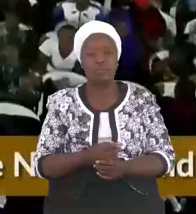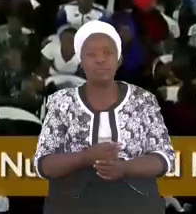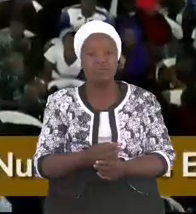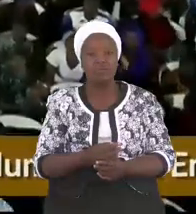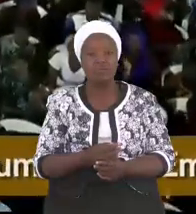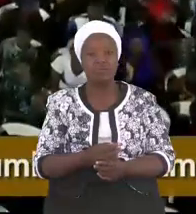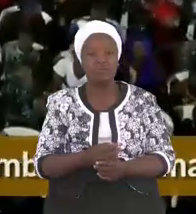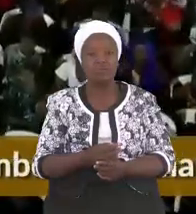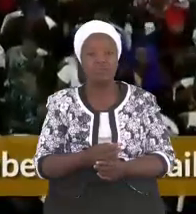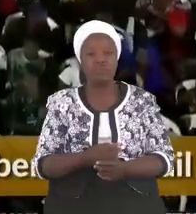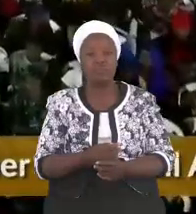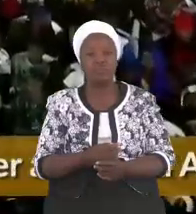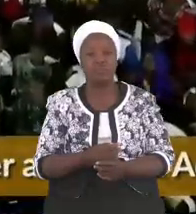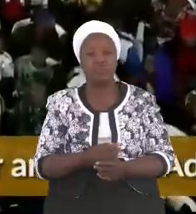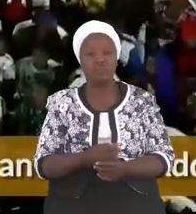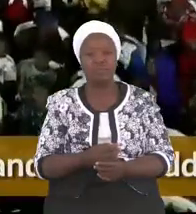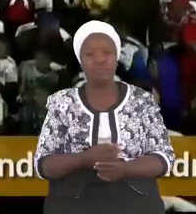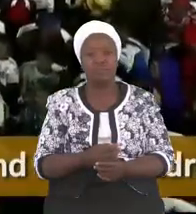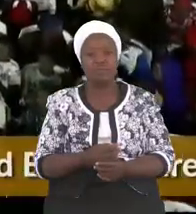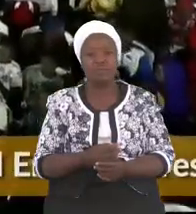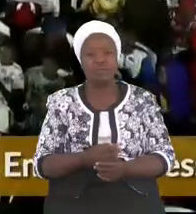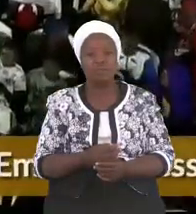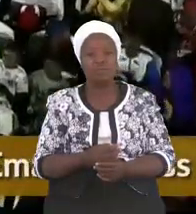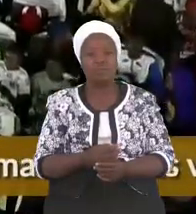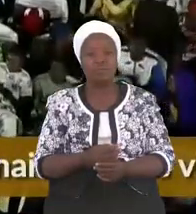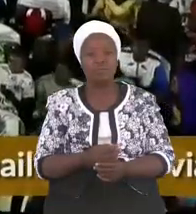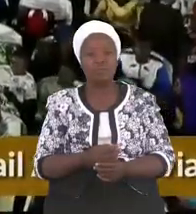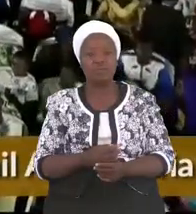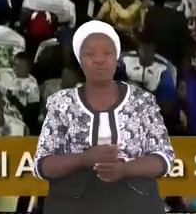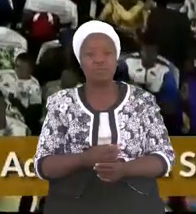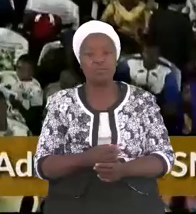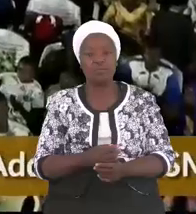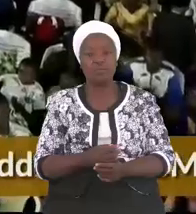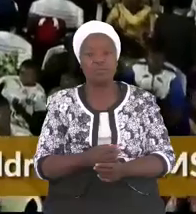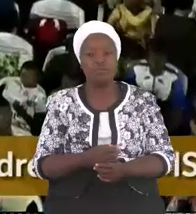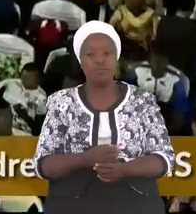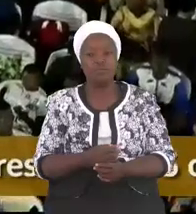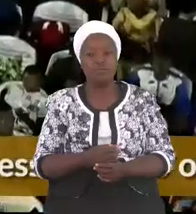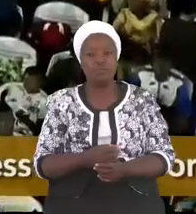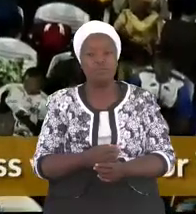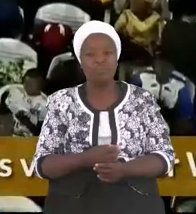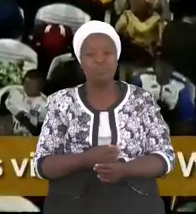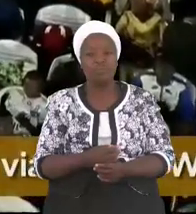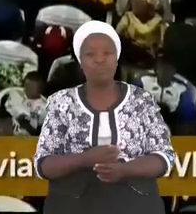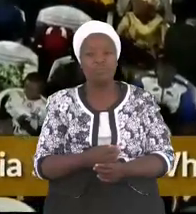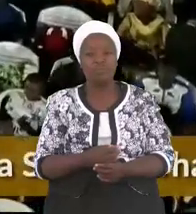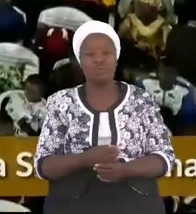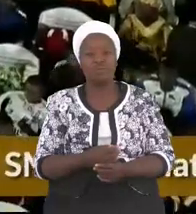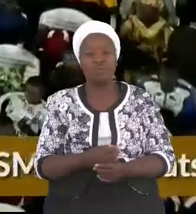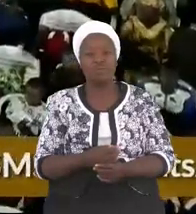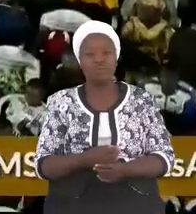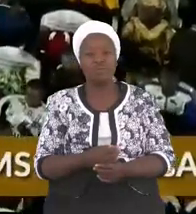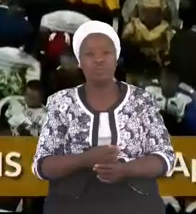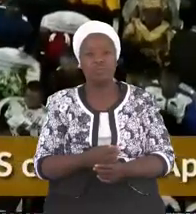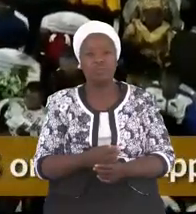allow them to also pray through and expect their miracle. As you